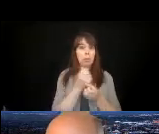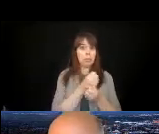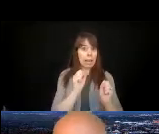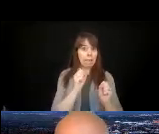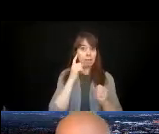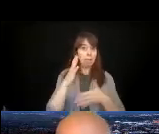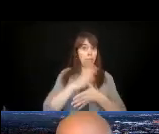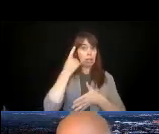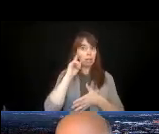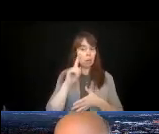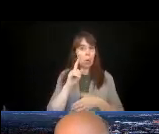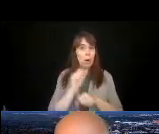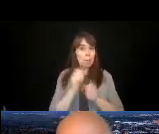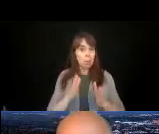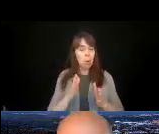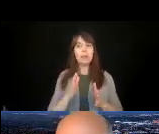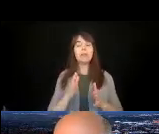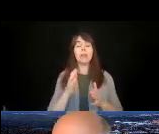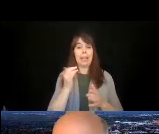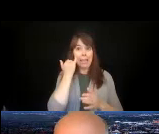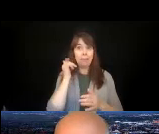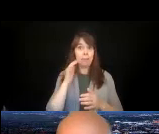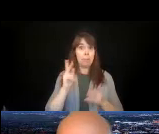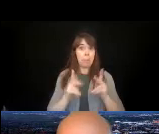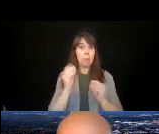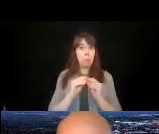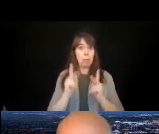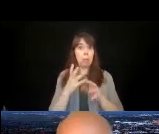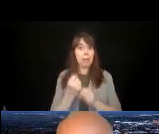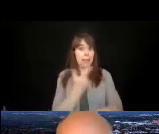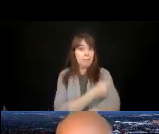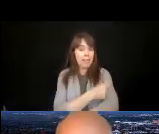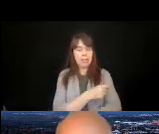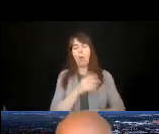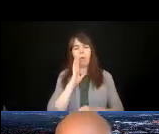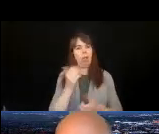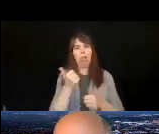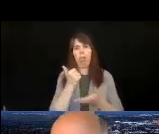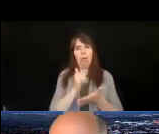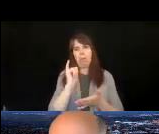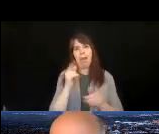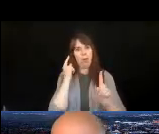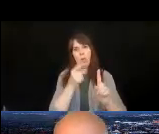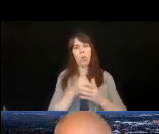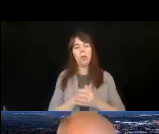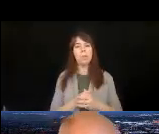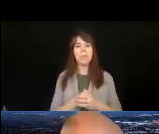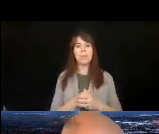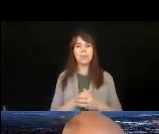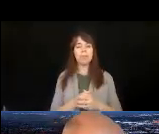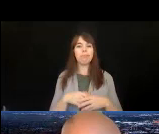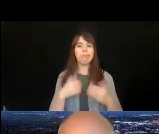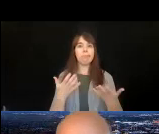get to a very high level of vaccination, both across our employee groups. We know